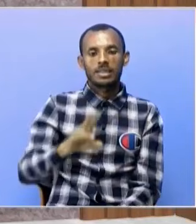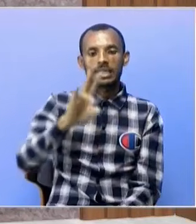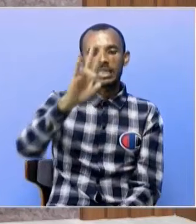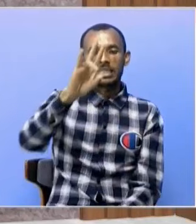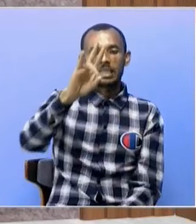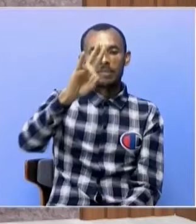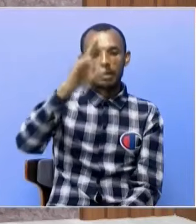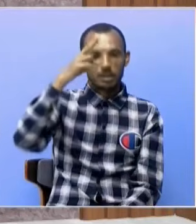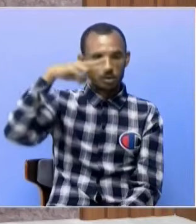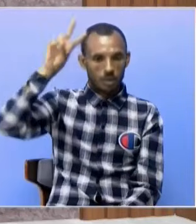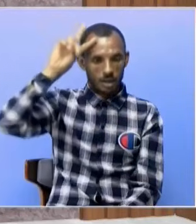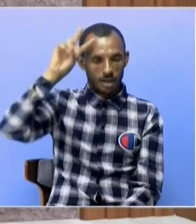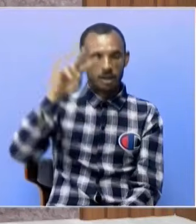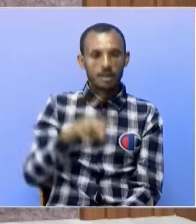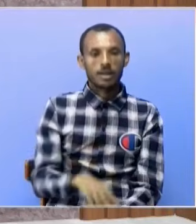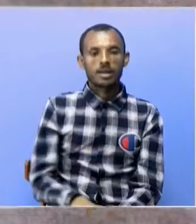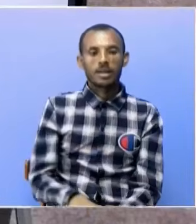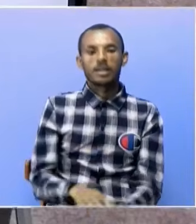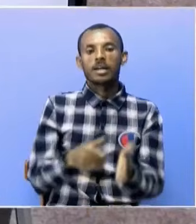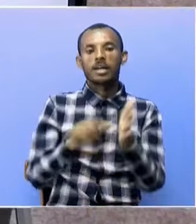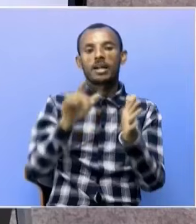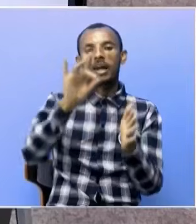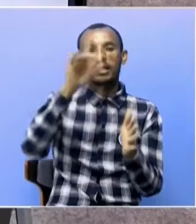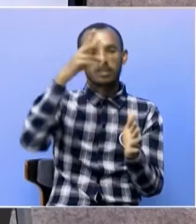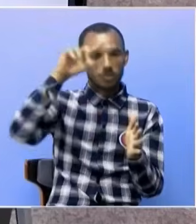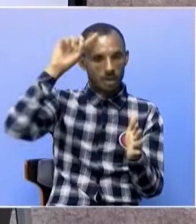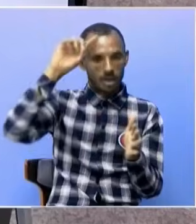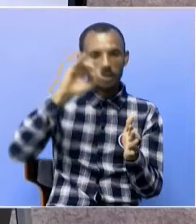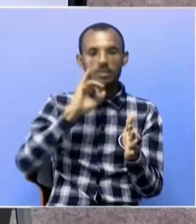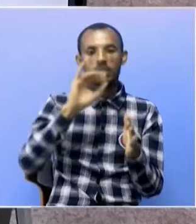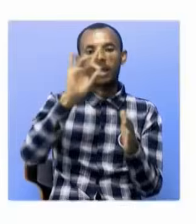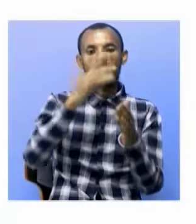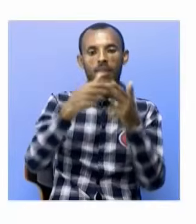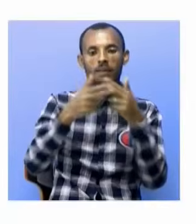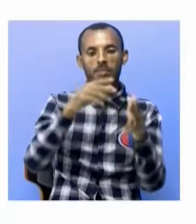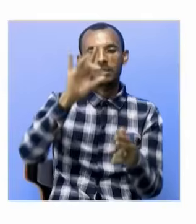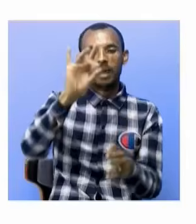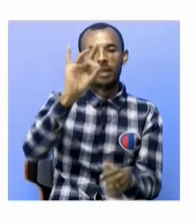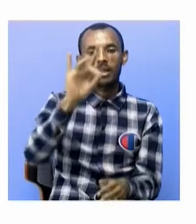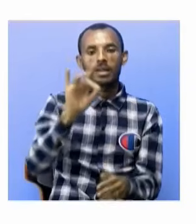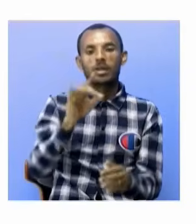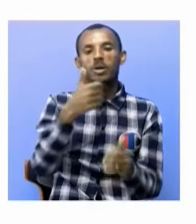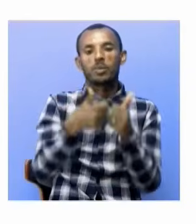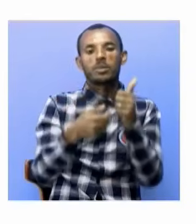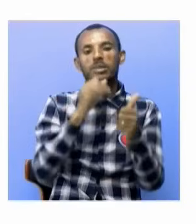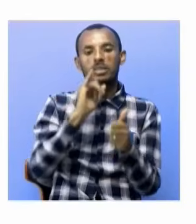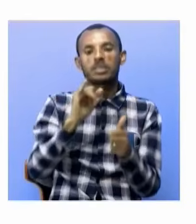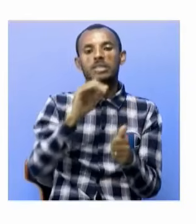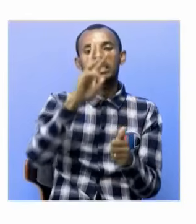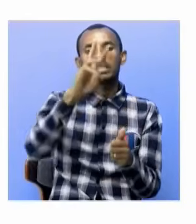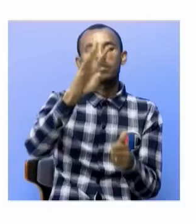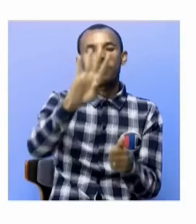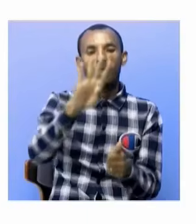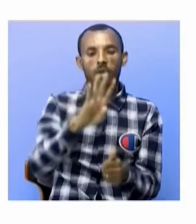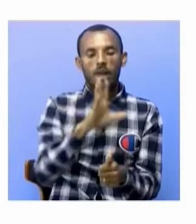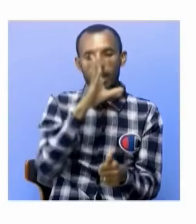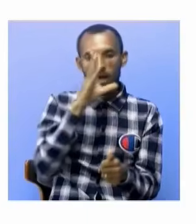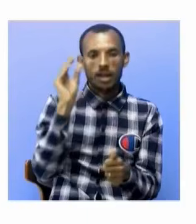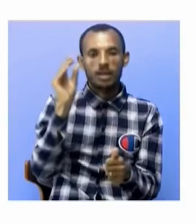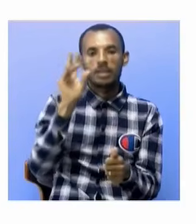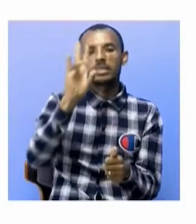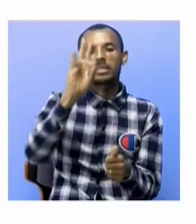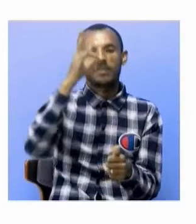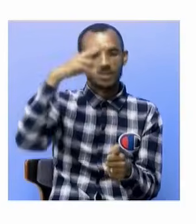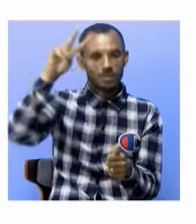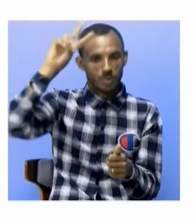7 square. Clearly, 8 square is 8 times 8, which is 64. And 7